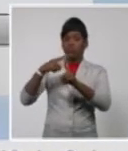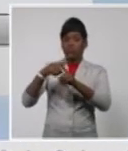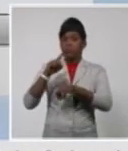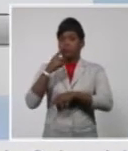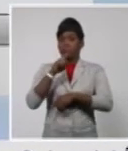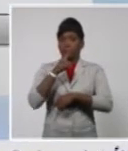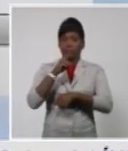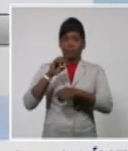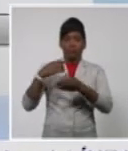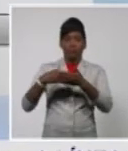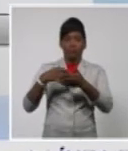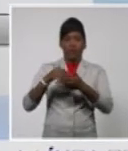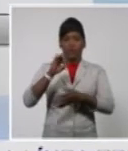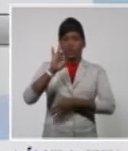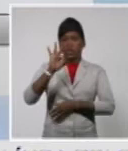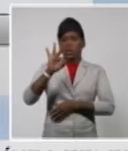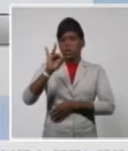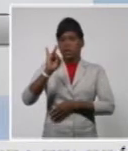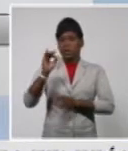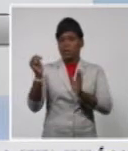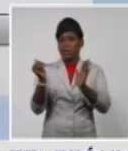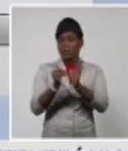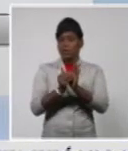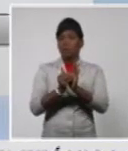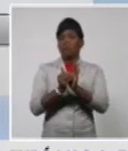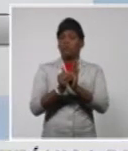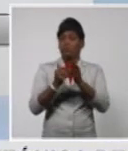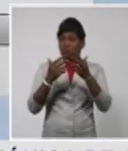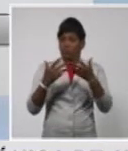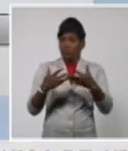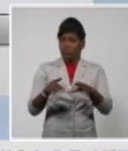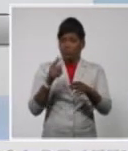51.41% of worldwide cases, with